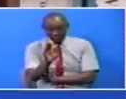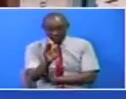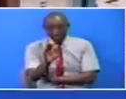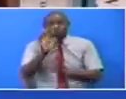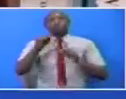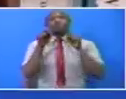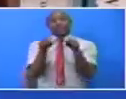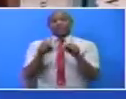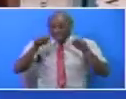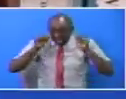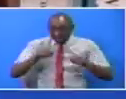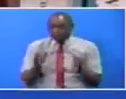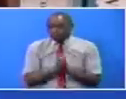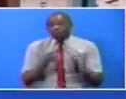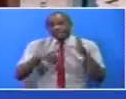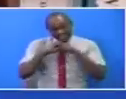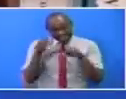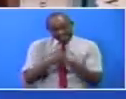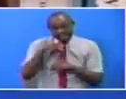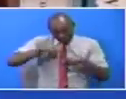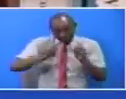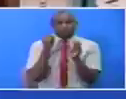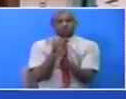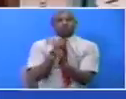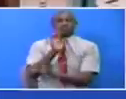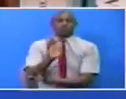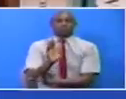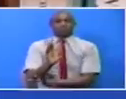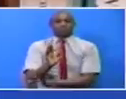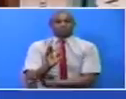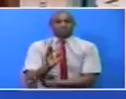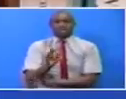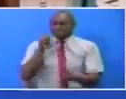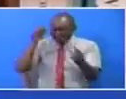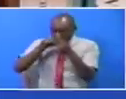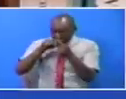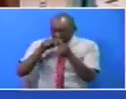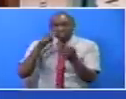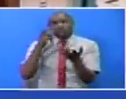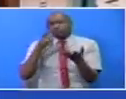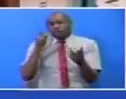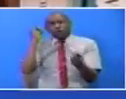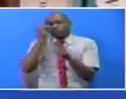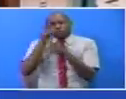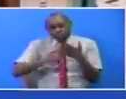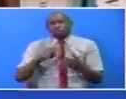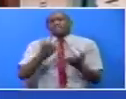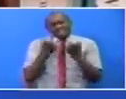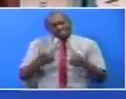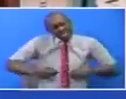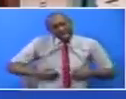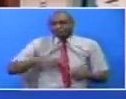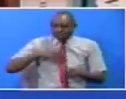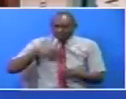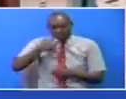and out of that, they are able to create themselves jobs. The main intention is that we need to have the young people